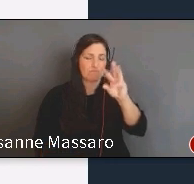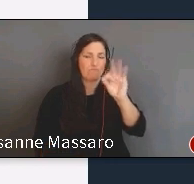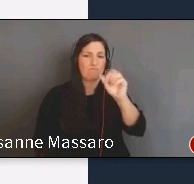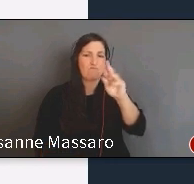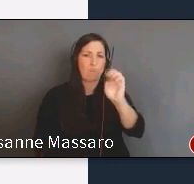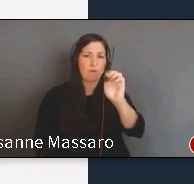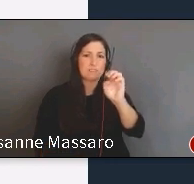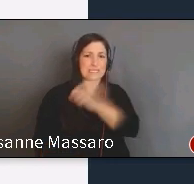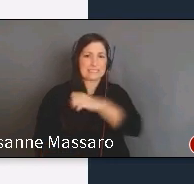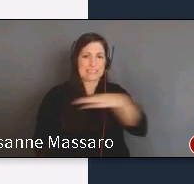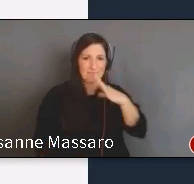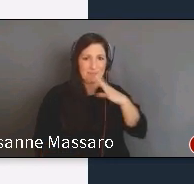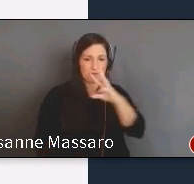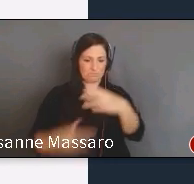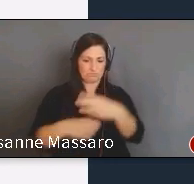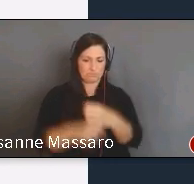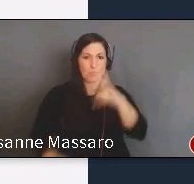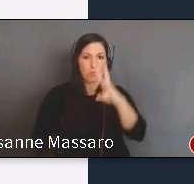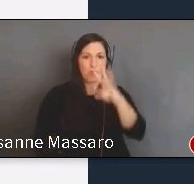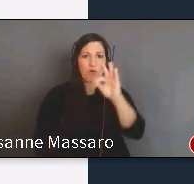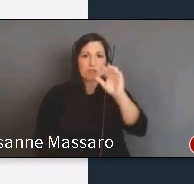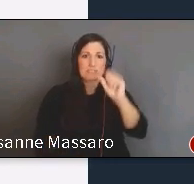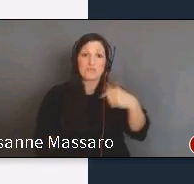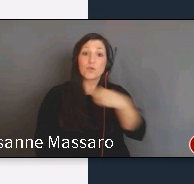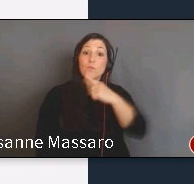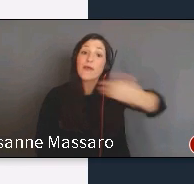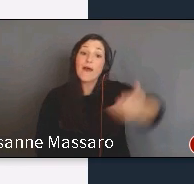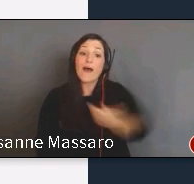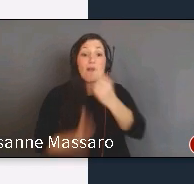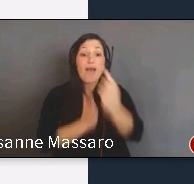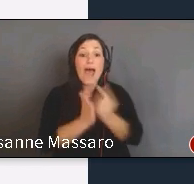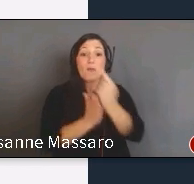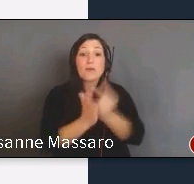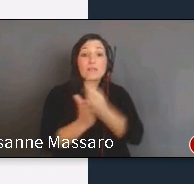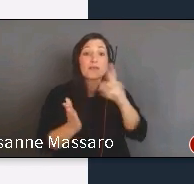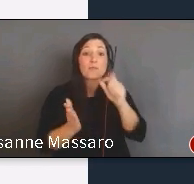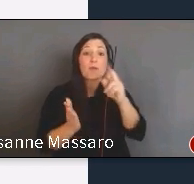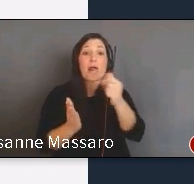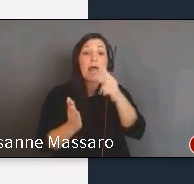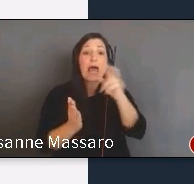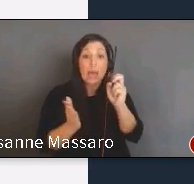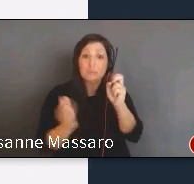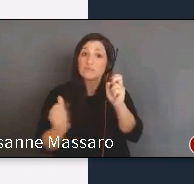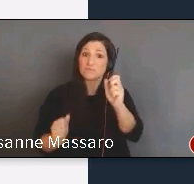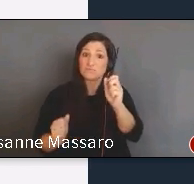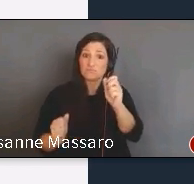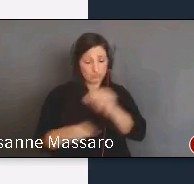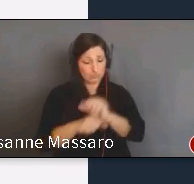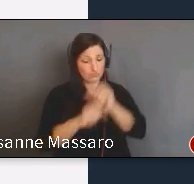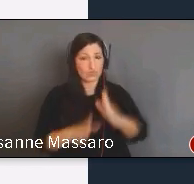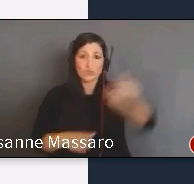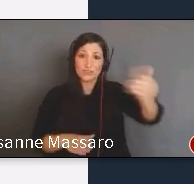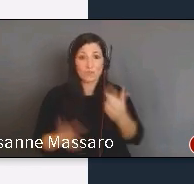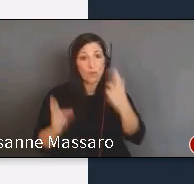warehouse associates, and we hope that our information today would be something that you would like to do as well. So, without